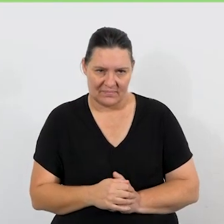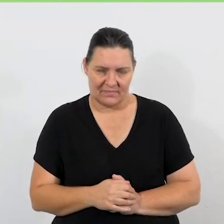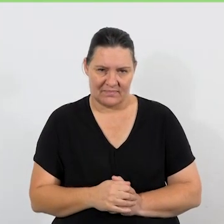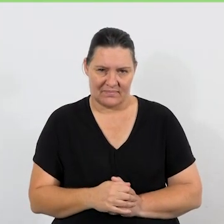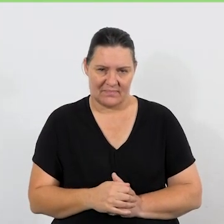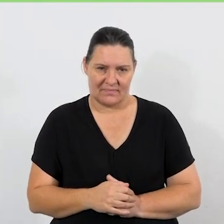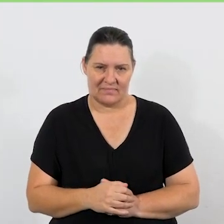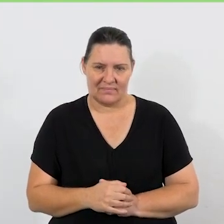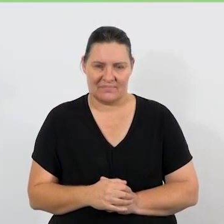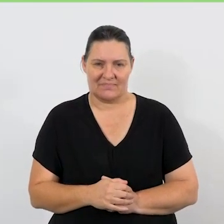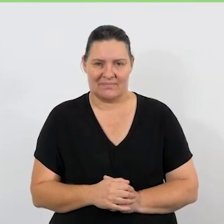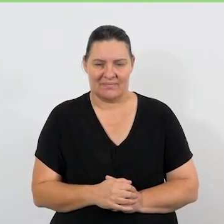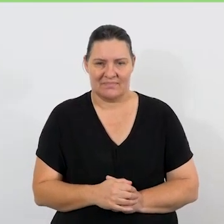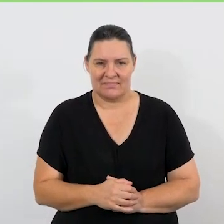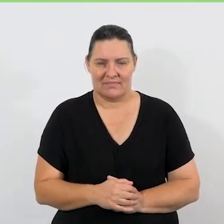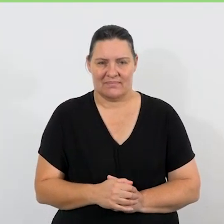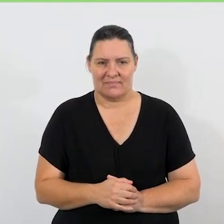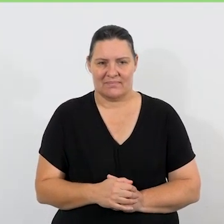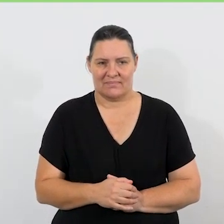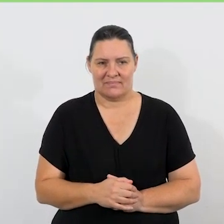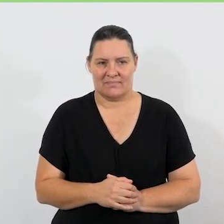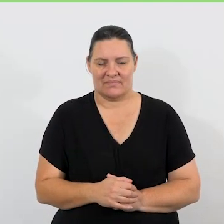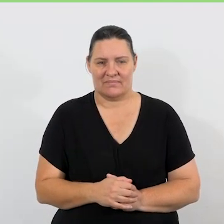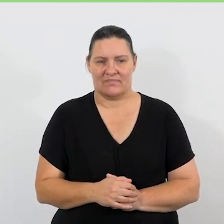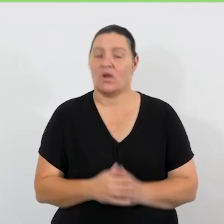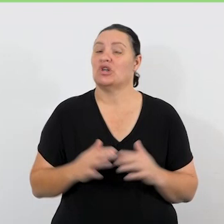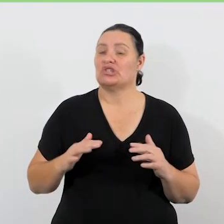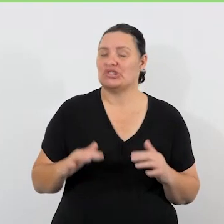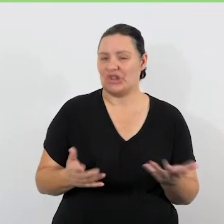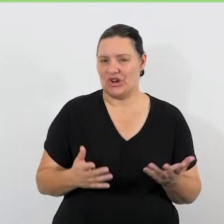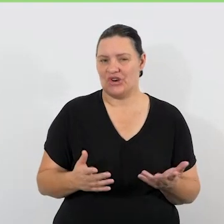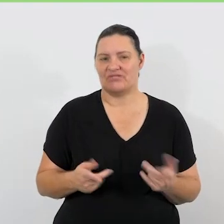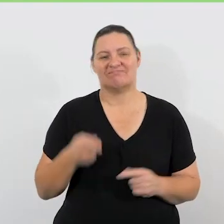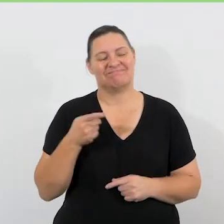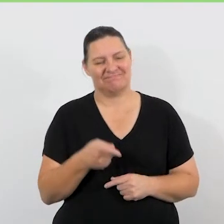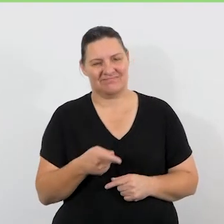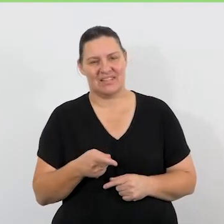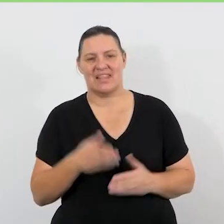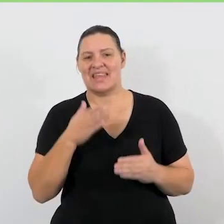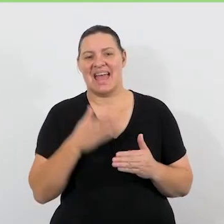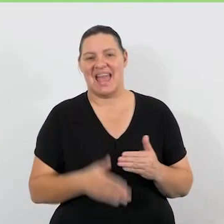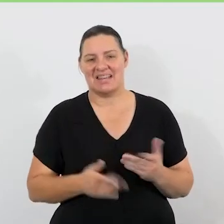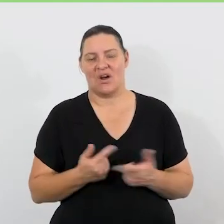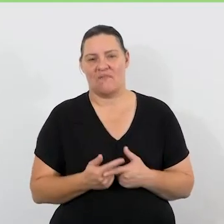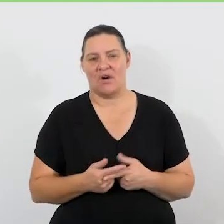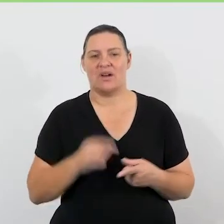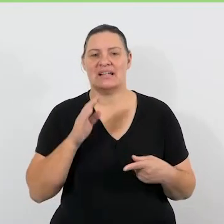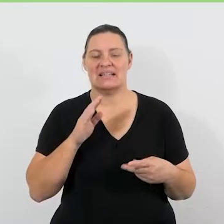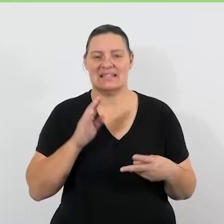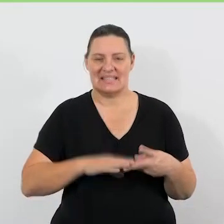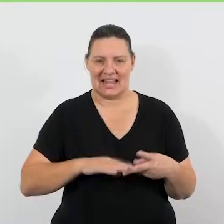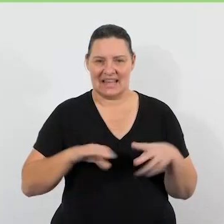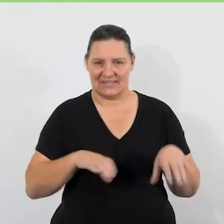shorter. Yes, it is the large intestines. So that is the end of our